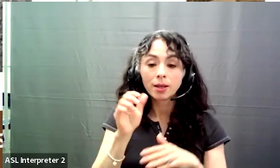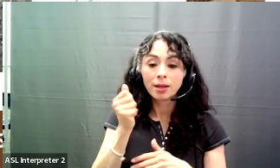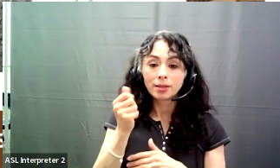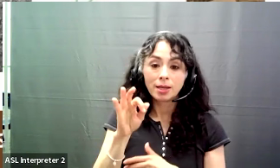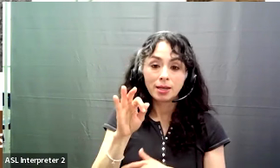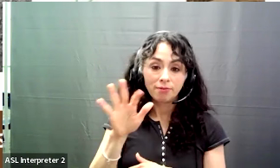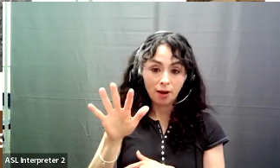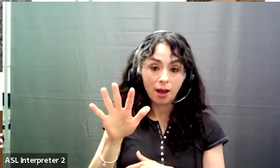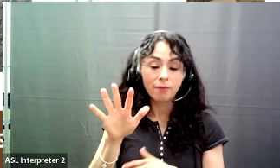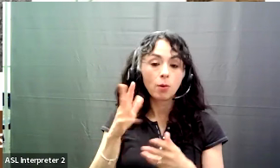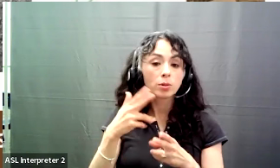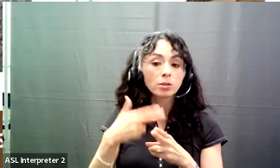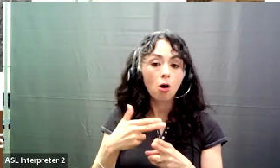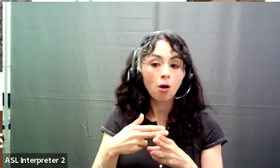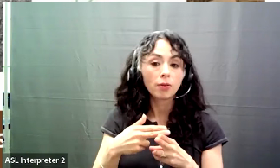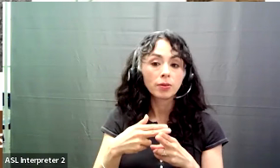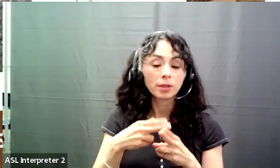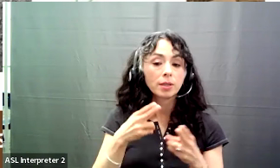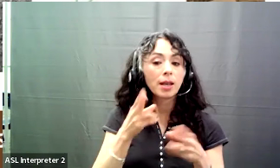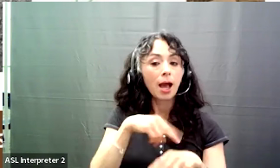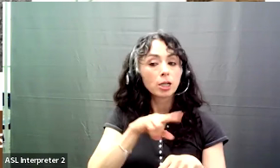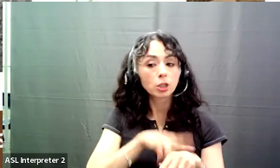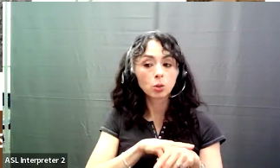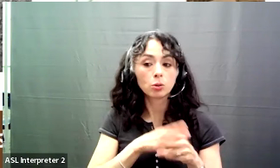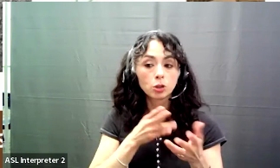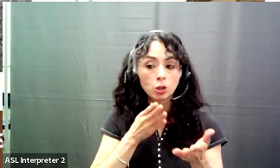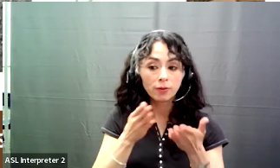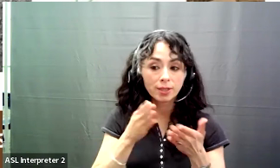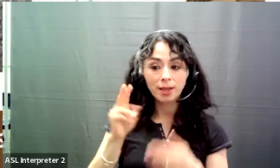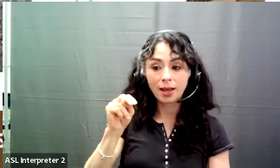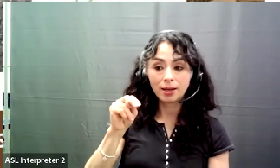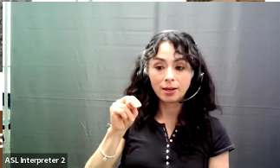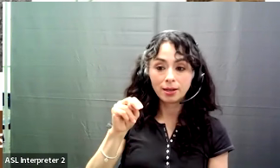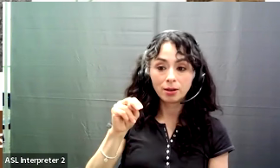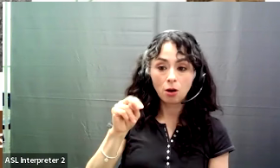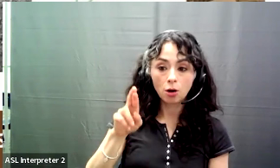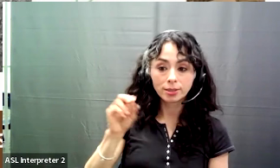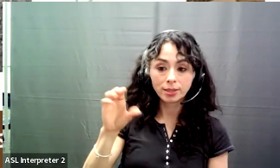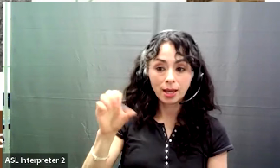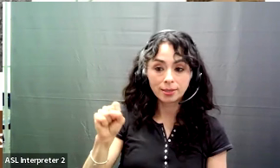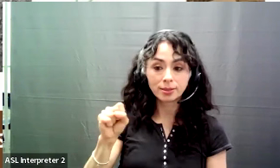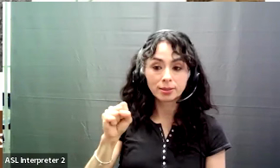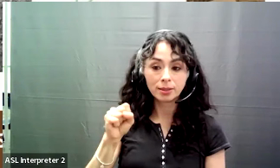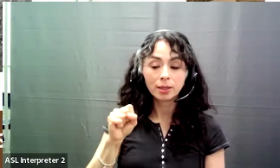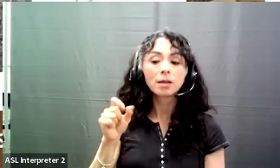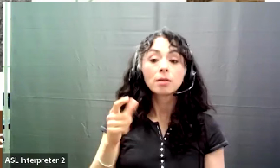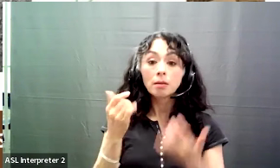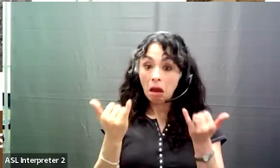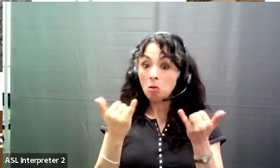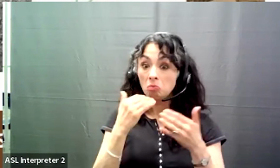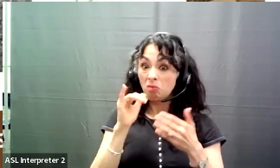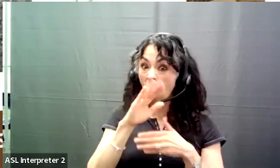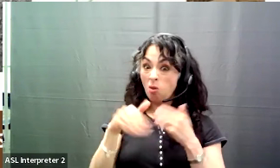to the name of Natural Resources Conservation Service, which is NRCS. And this is